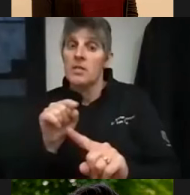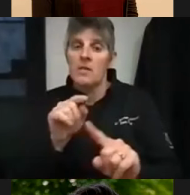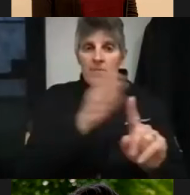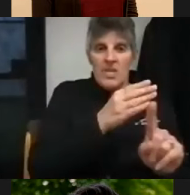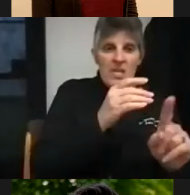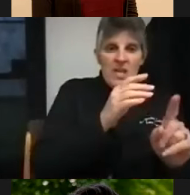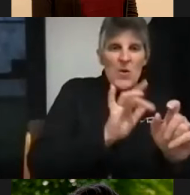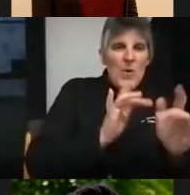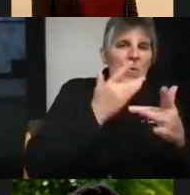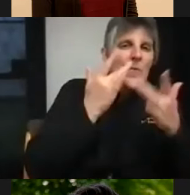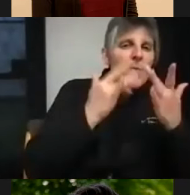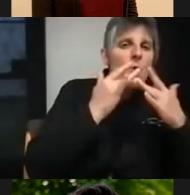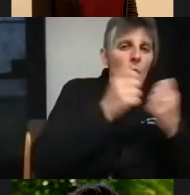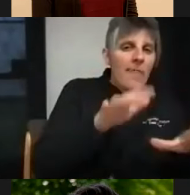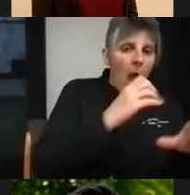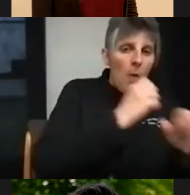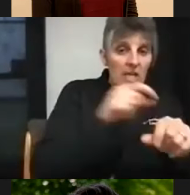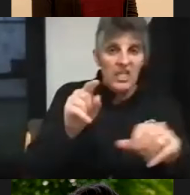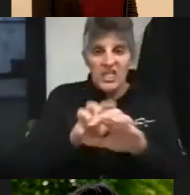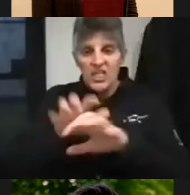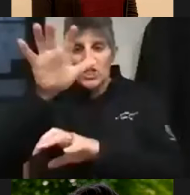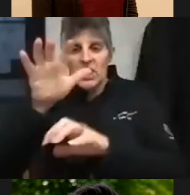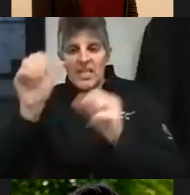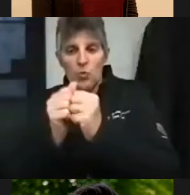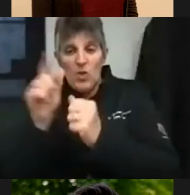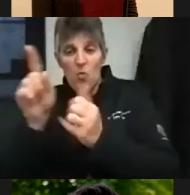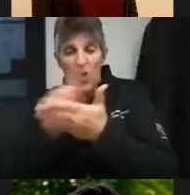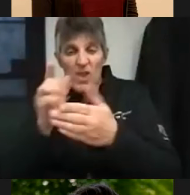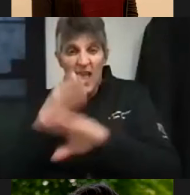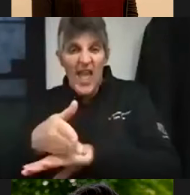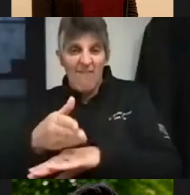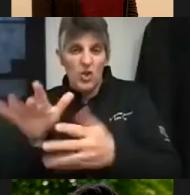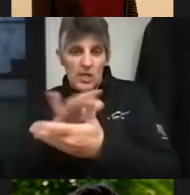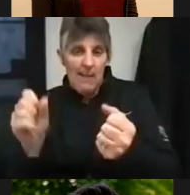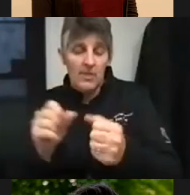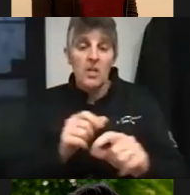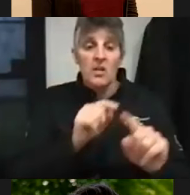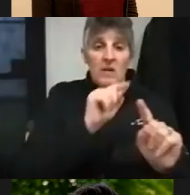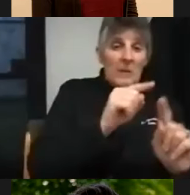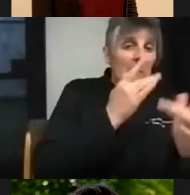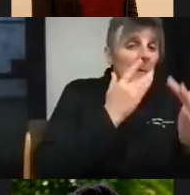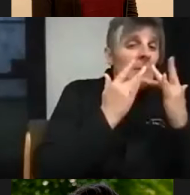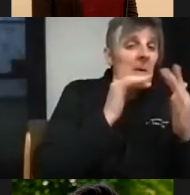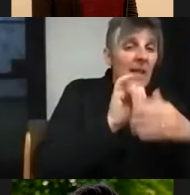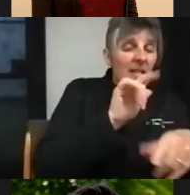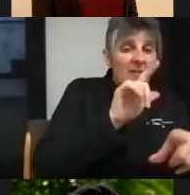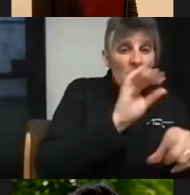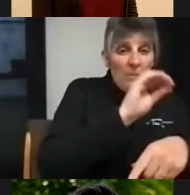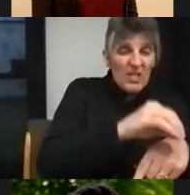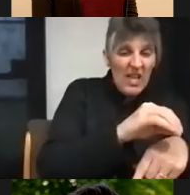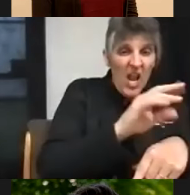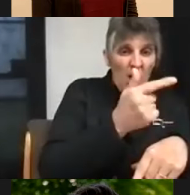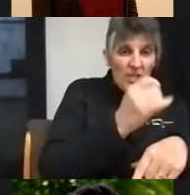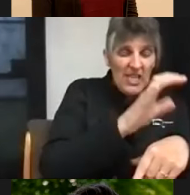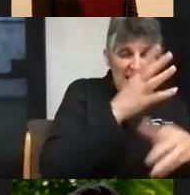protection. This is with a 1 week after AMD damage. So there is less than 20% of RGC left